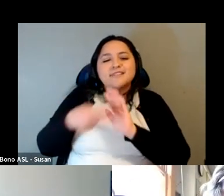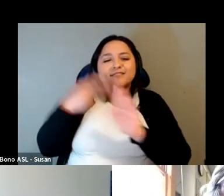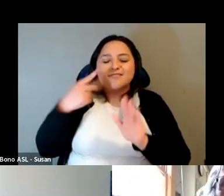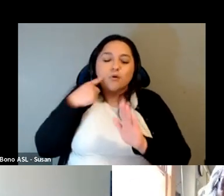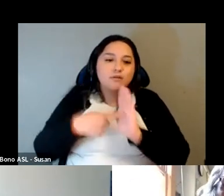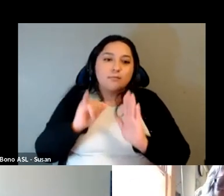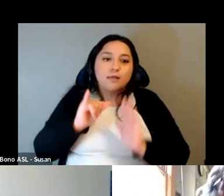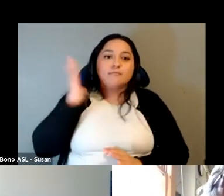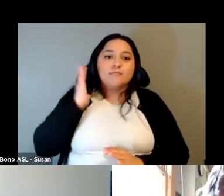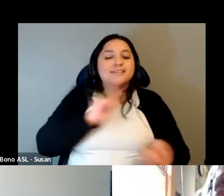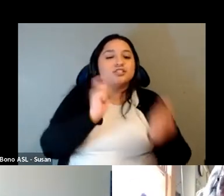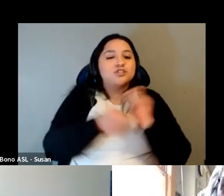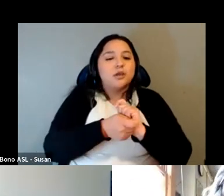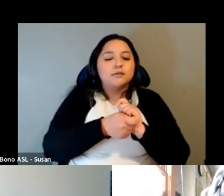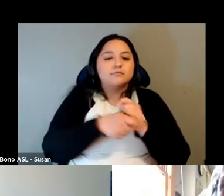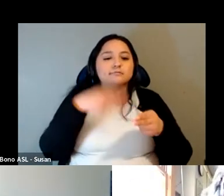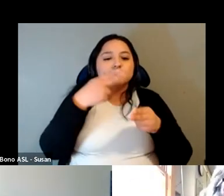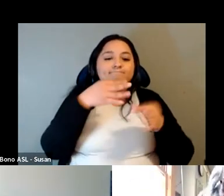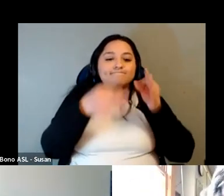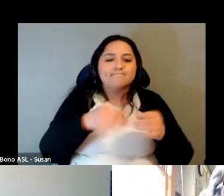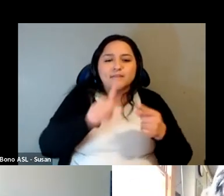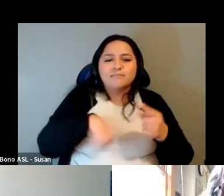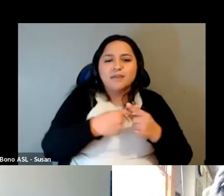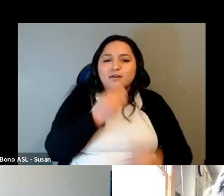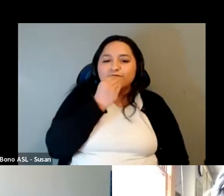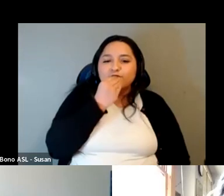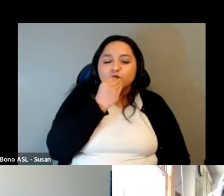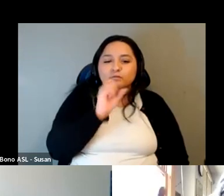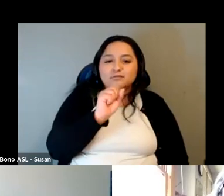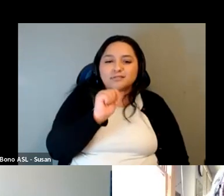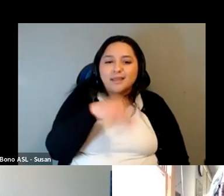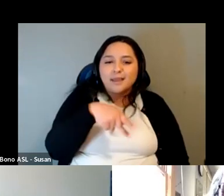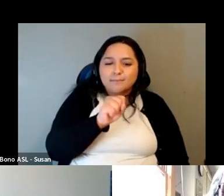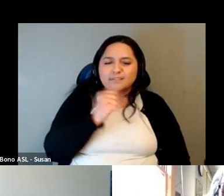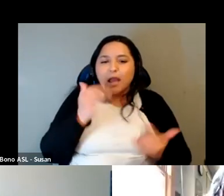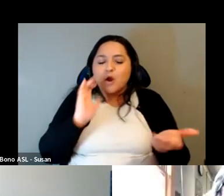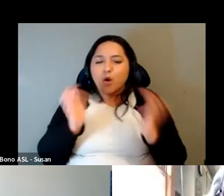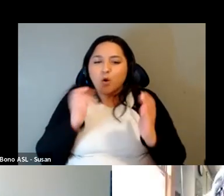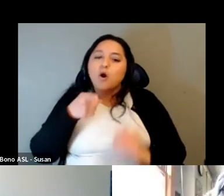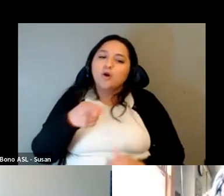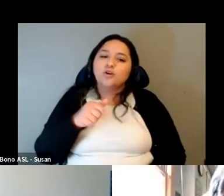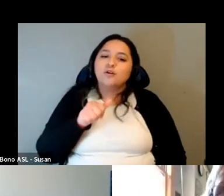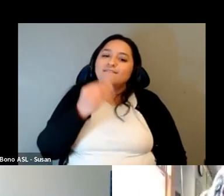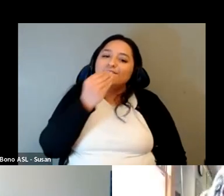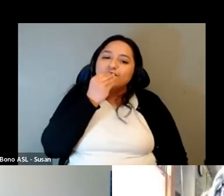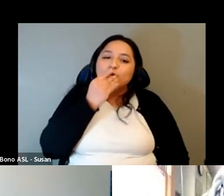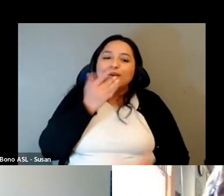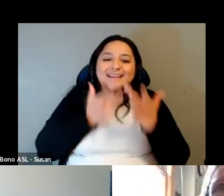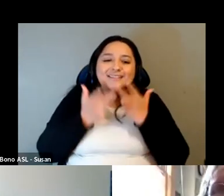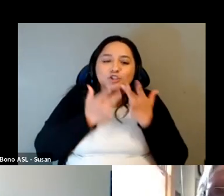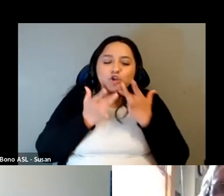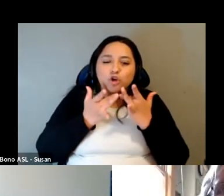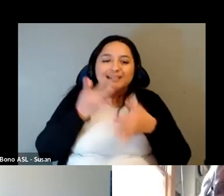now you're food insecure, like as opposed to freaking hungry. You know, you're poorly housed